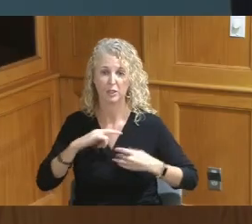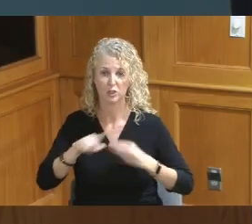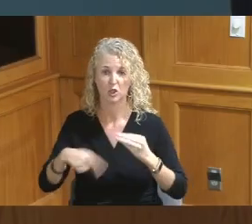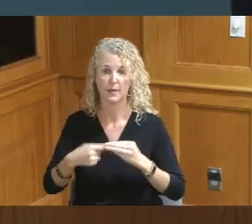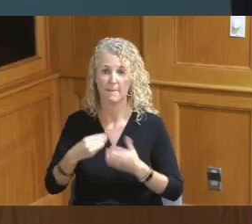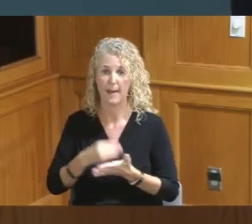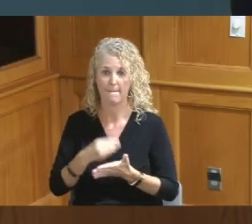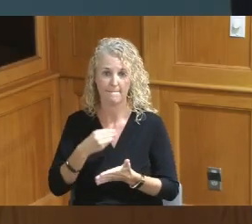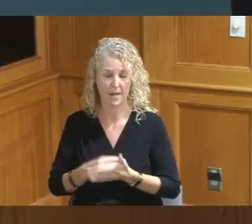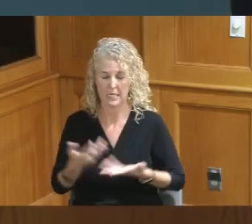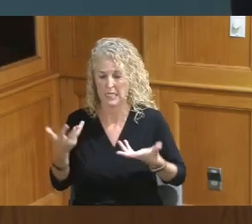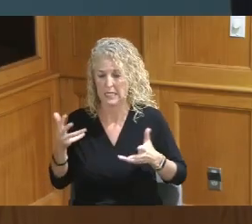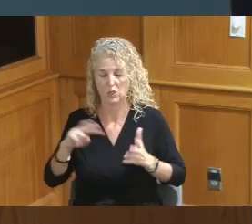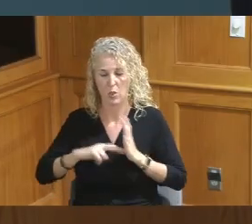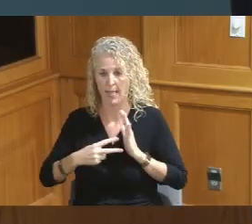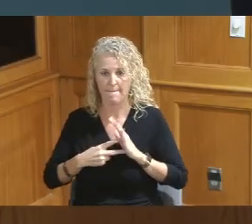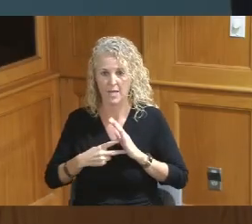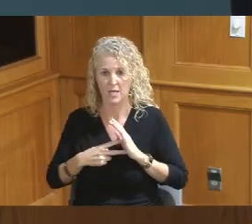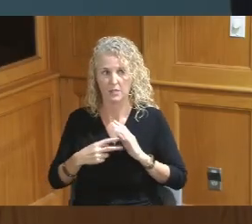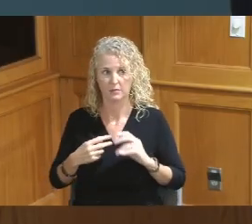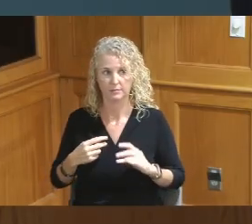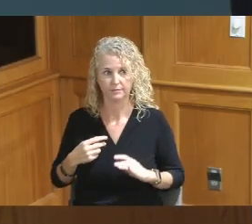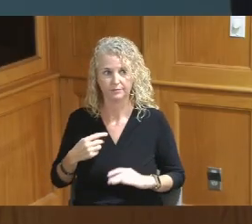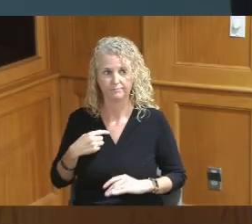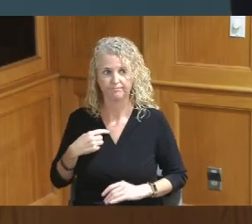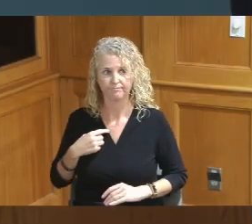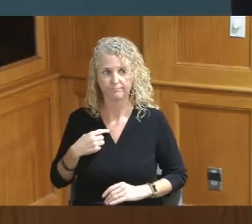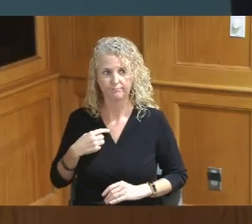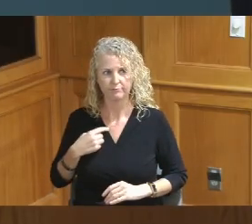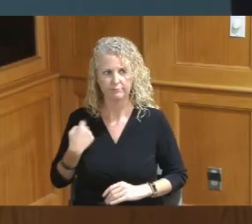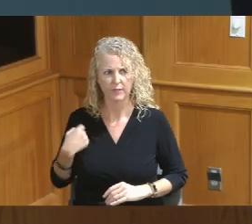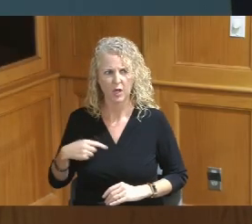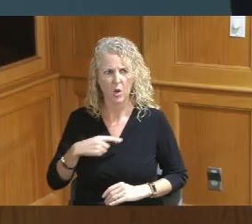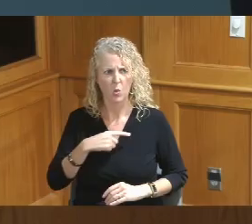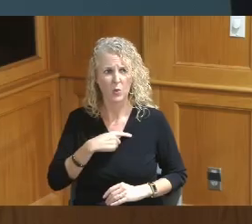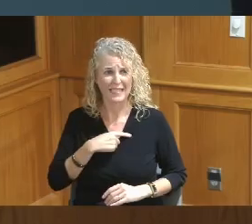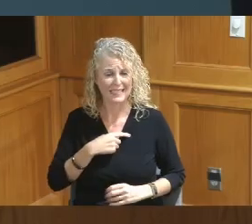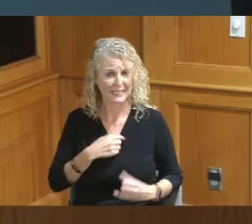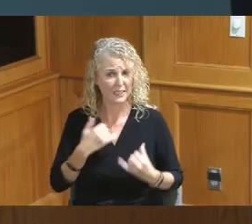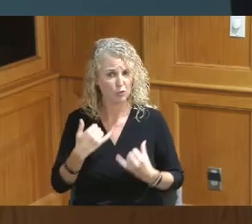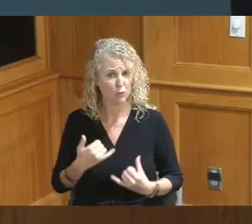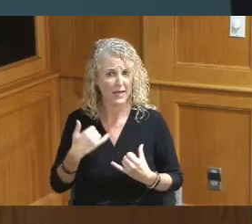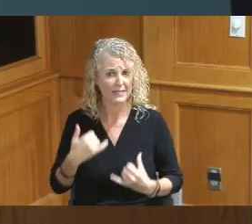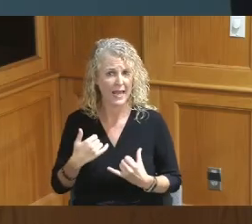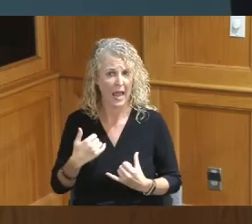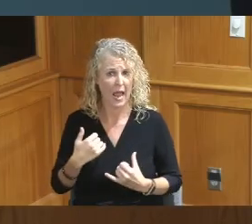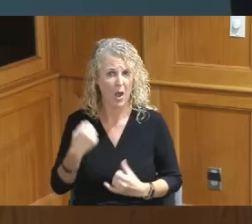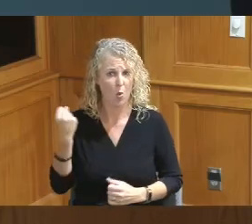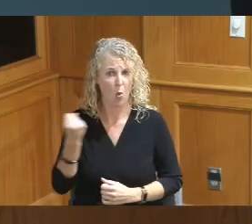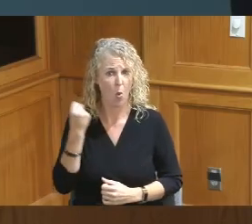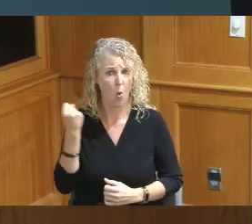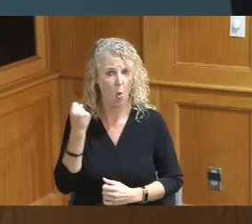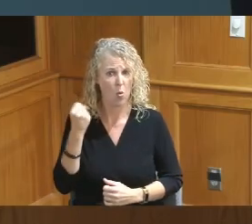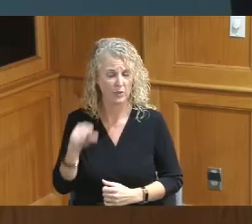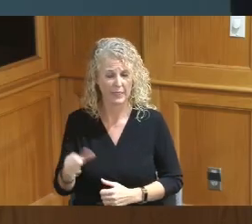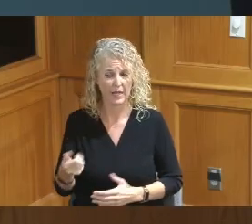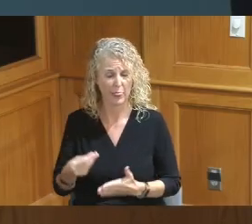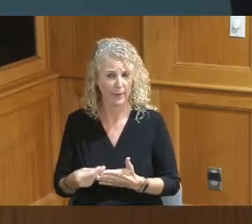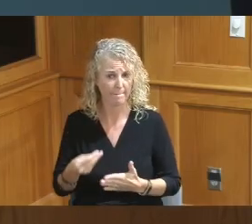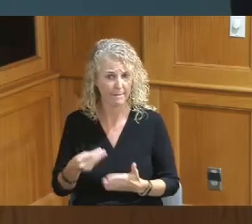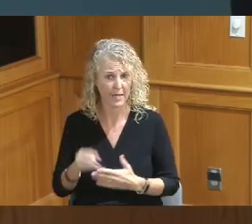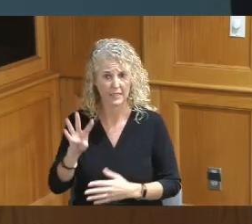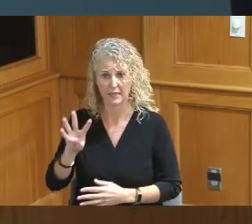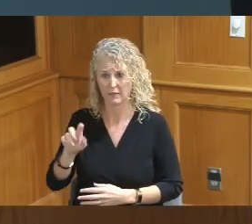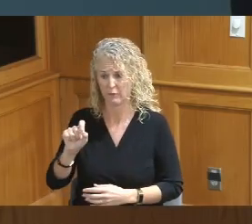of losing the funds. That's all I'm talking about. Tell us, are we holding anything up by way of the remaining dollars that